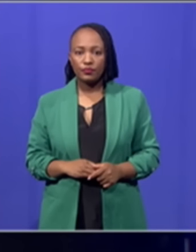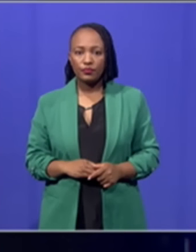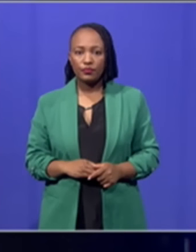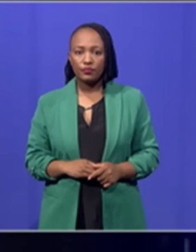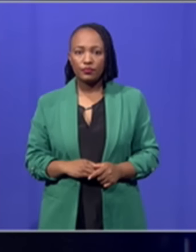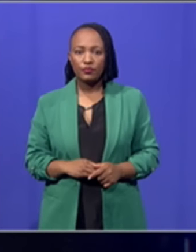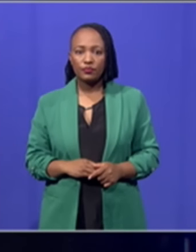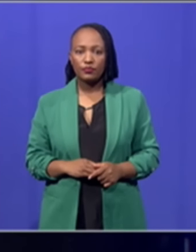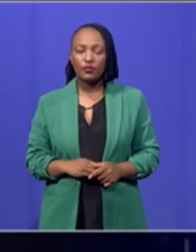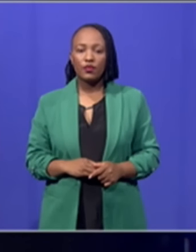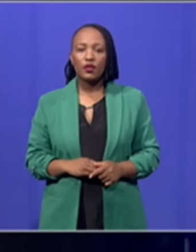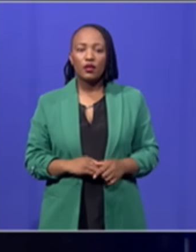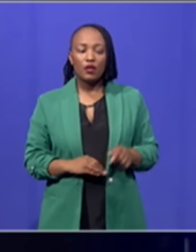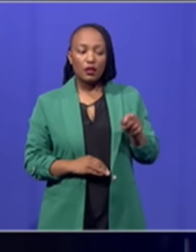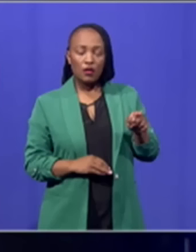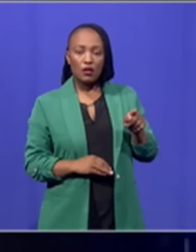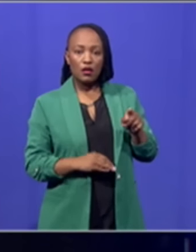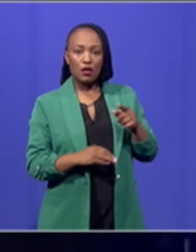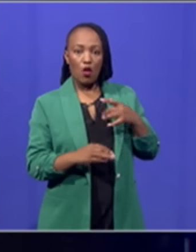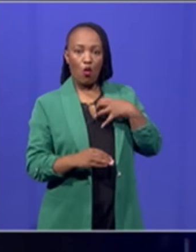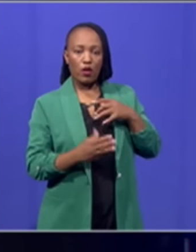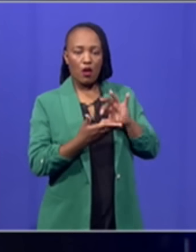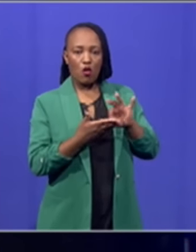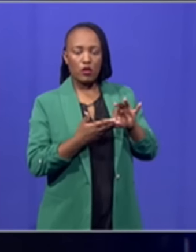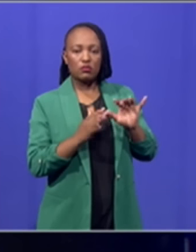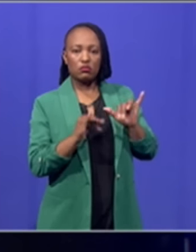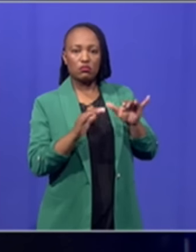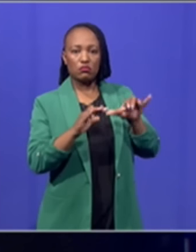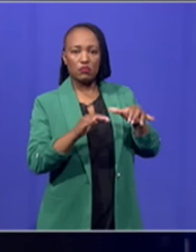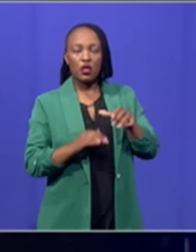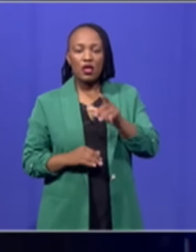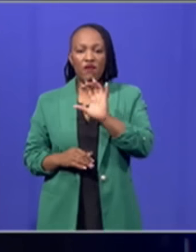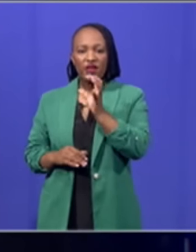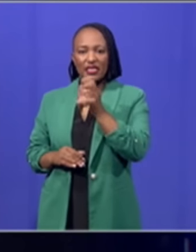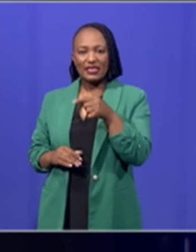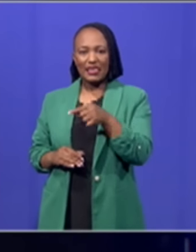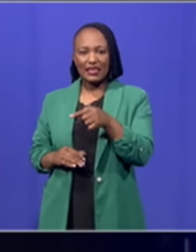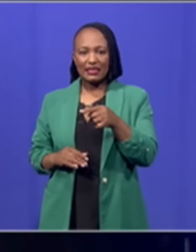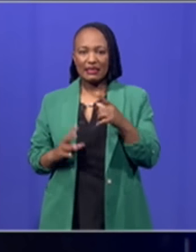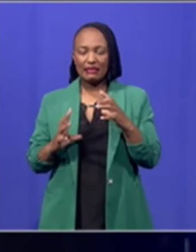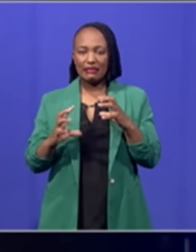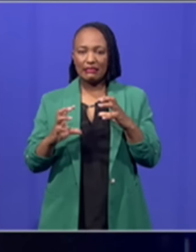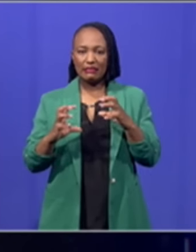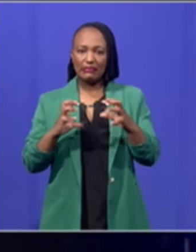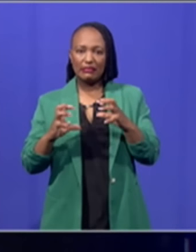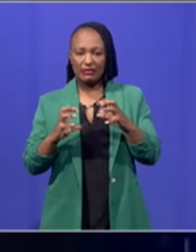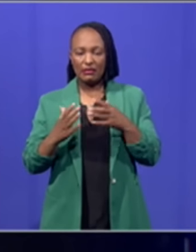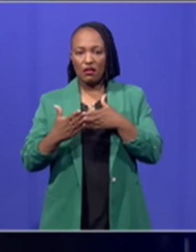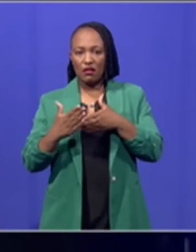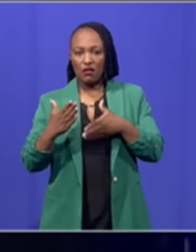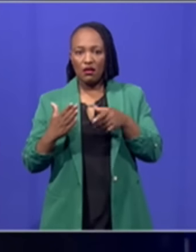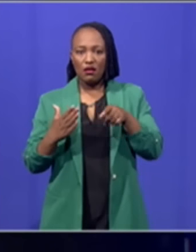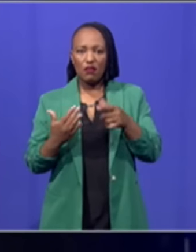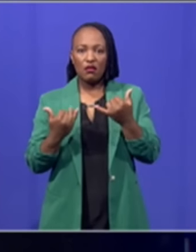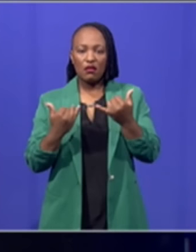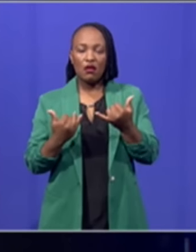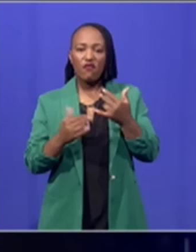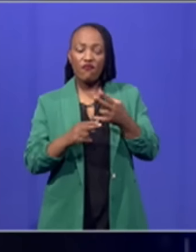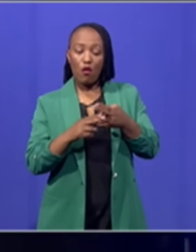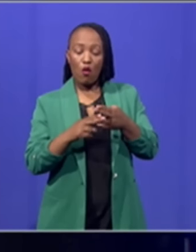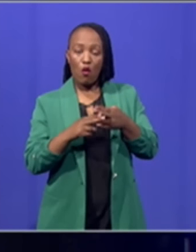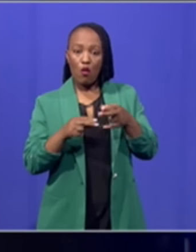Tsitsipano gareng ga rakonteraka le baagi ba Odendarsraal kwa Free State e bakile dikgoreletsi go polante e ya